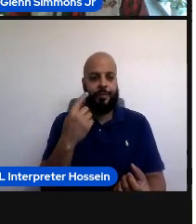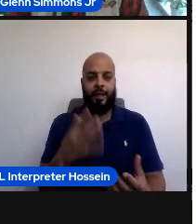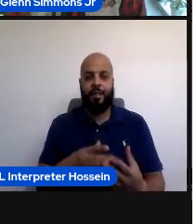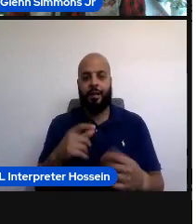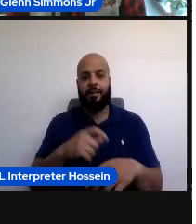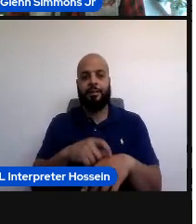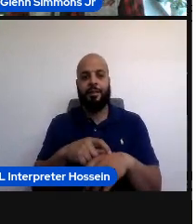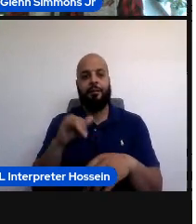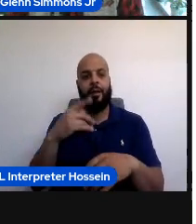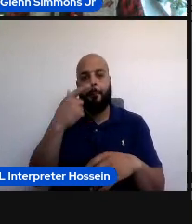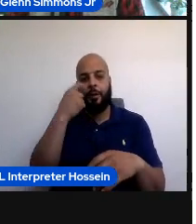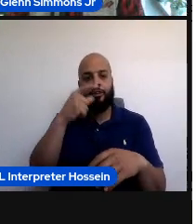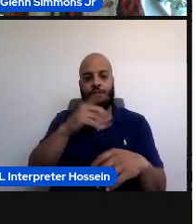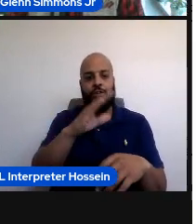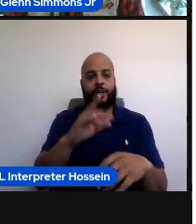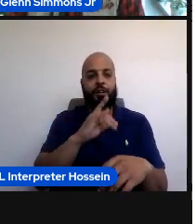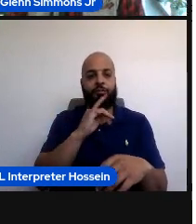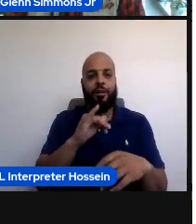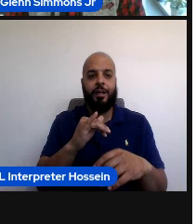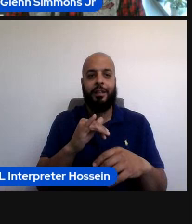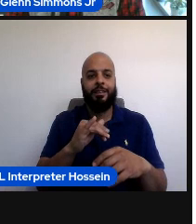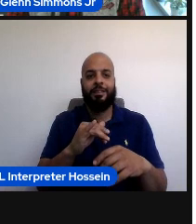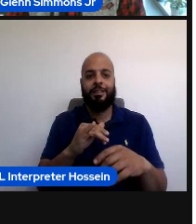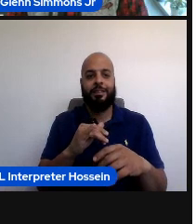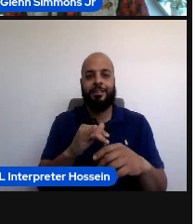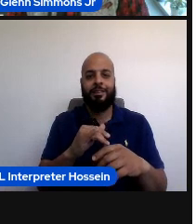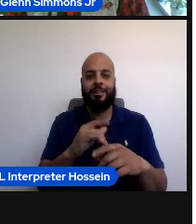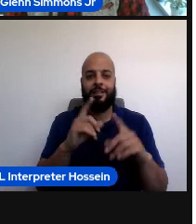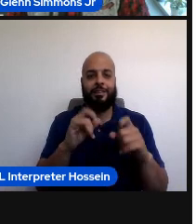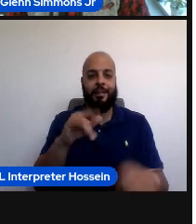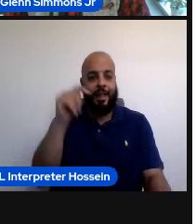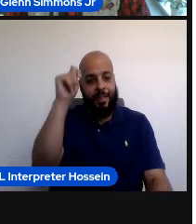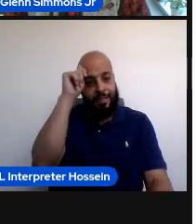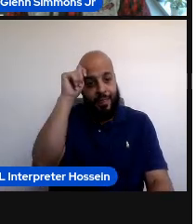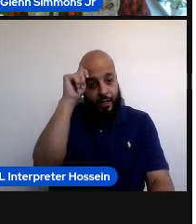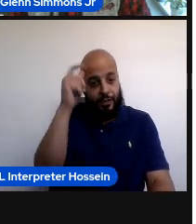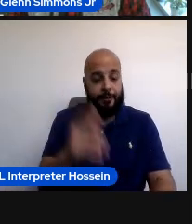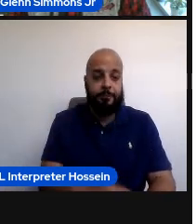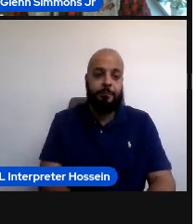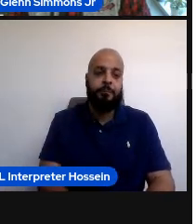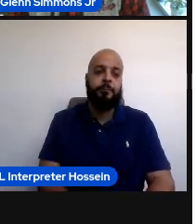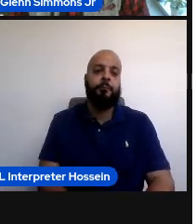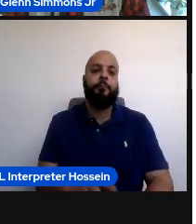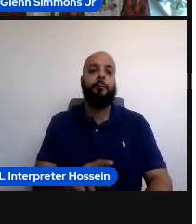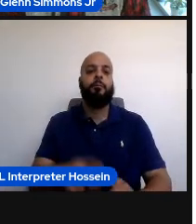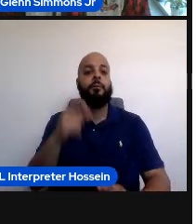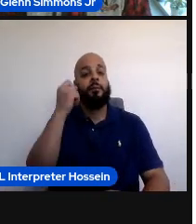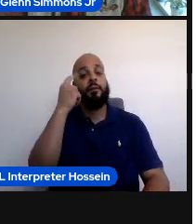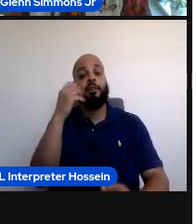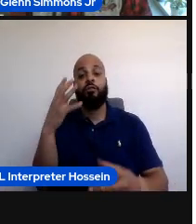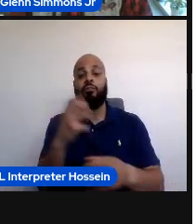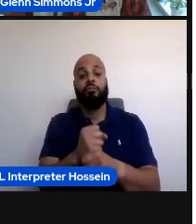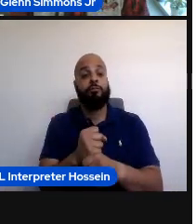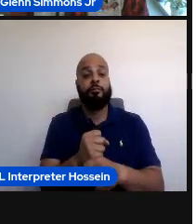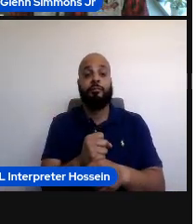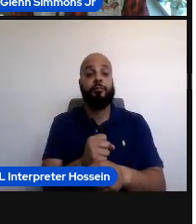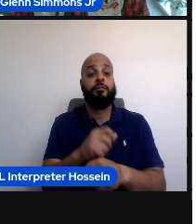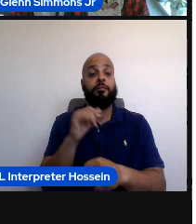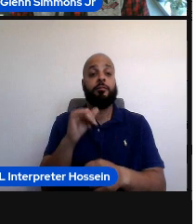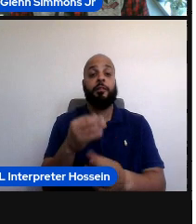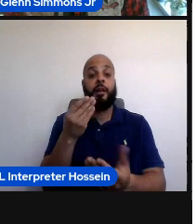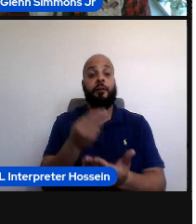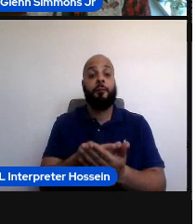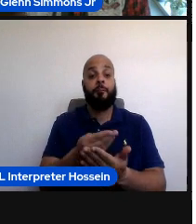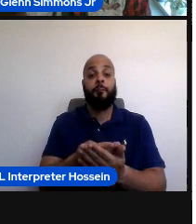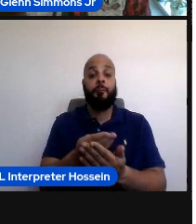because you've never actually had to test that theory. But long and short, the funding that was able